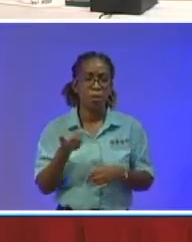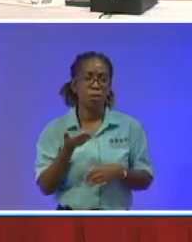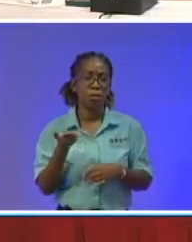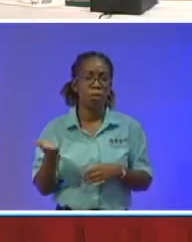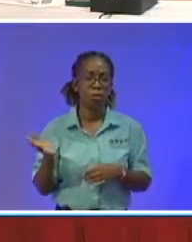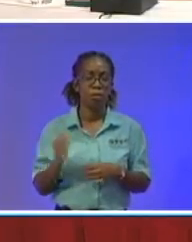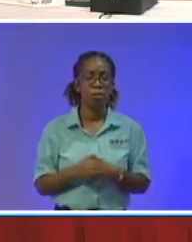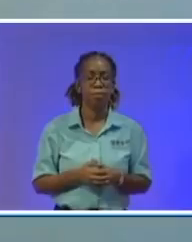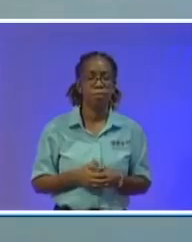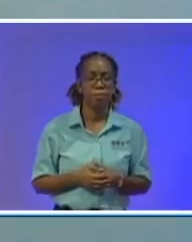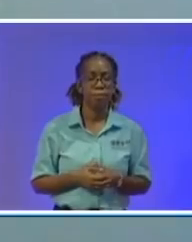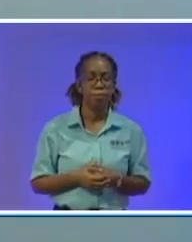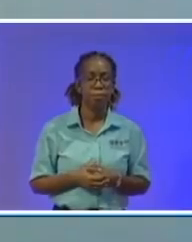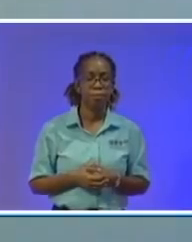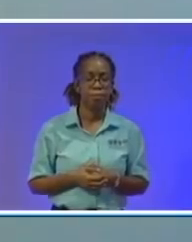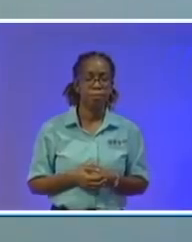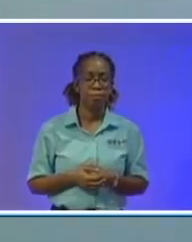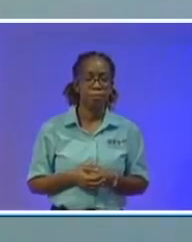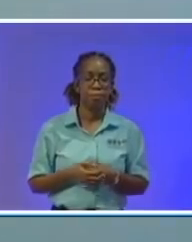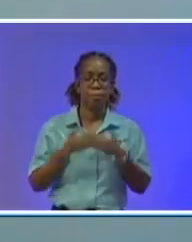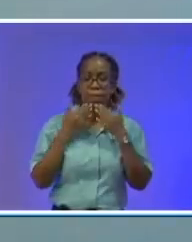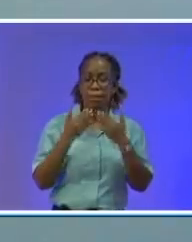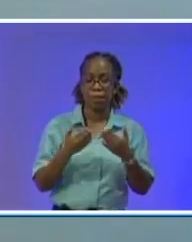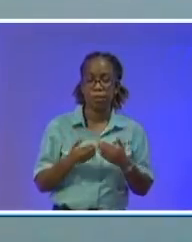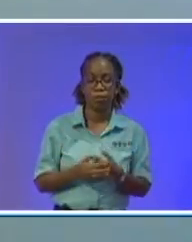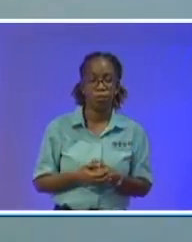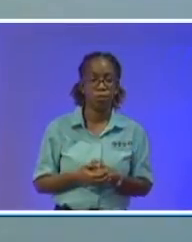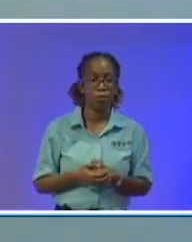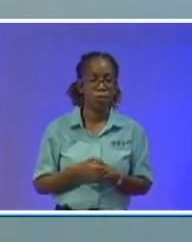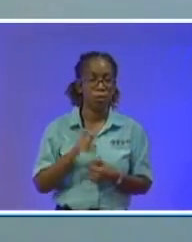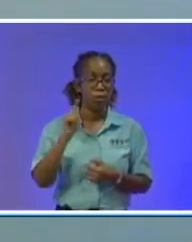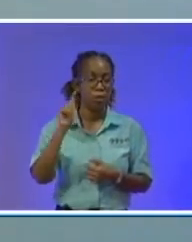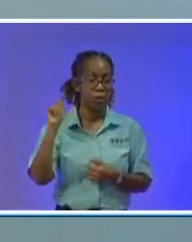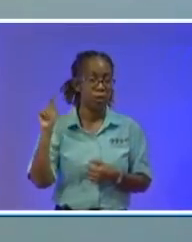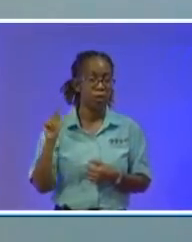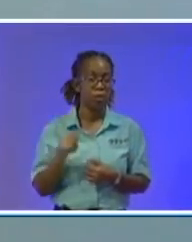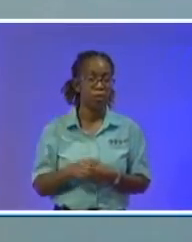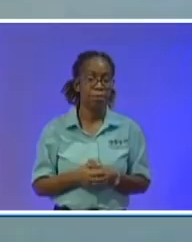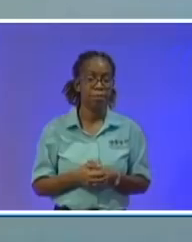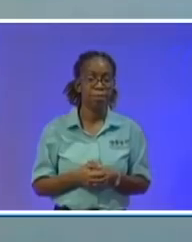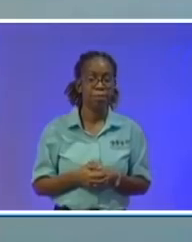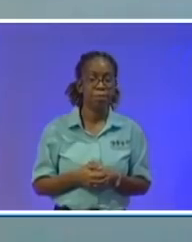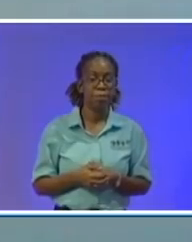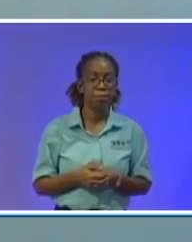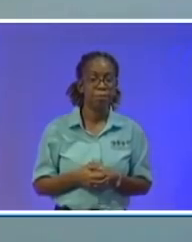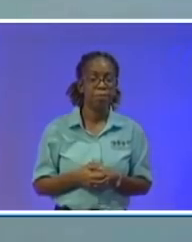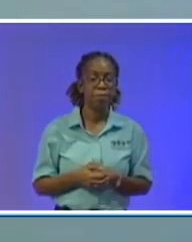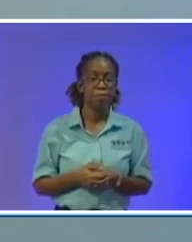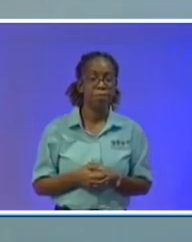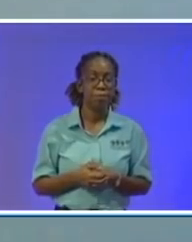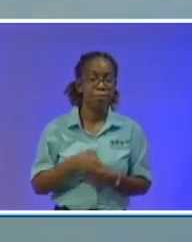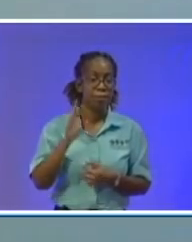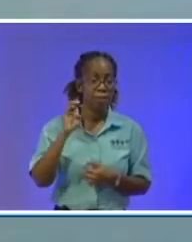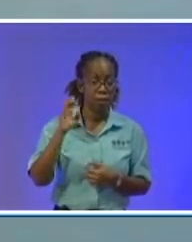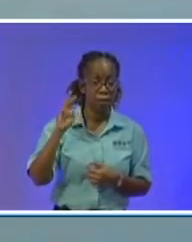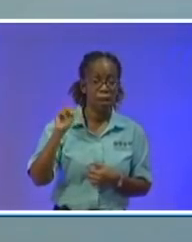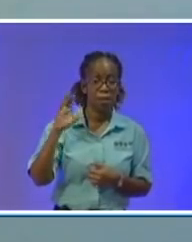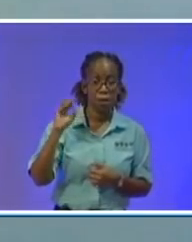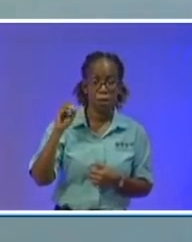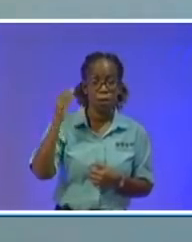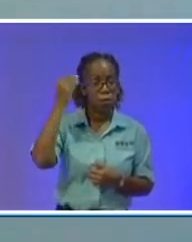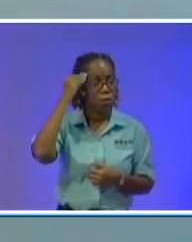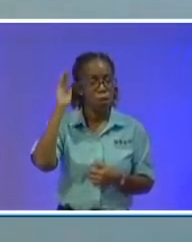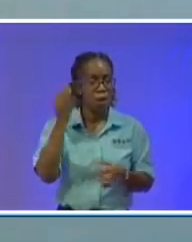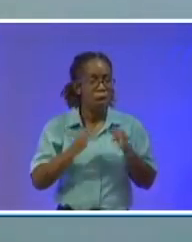Good morning, everyone. Kimberly D'Souza, TTT News. My two questions are for Dr. Parasram. Dr. Parasram, I'm not sure if you saw an